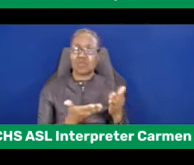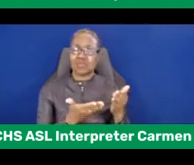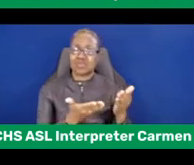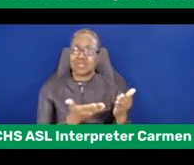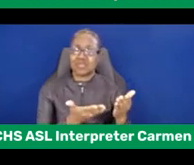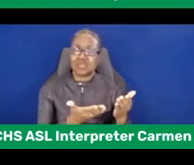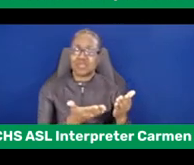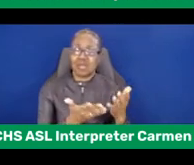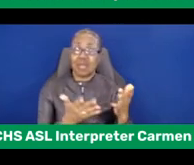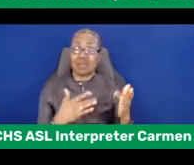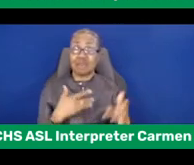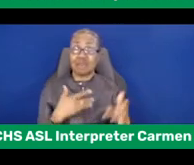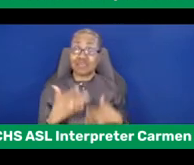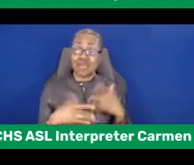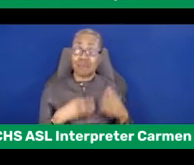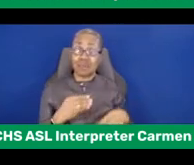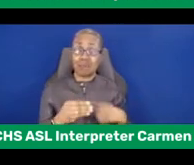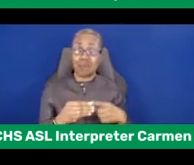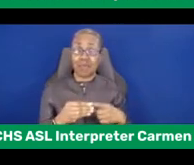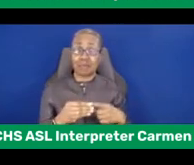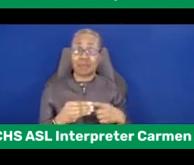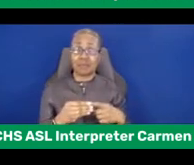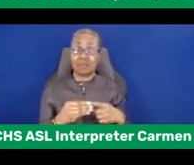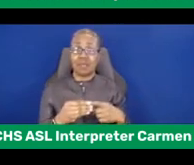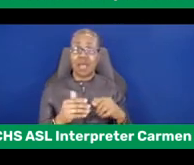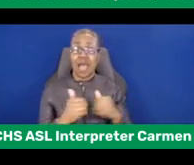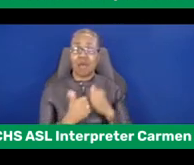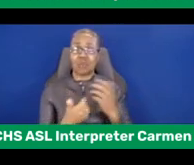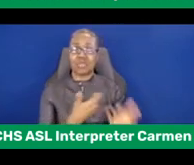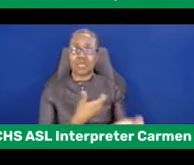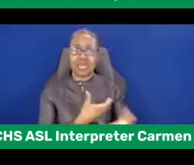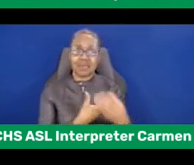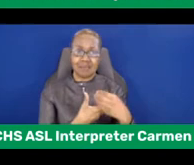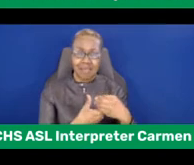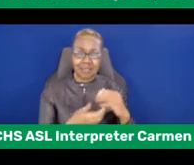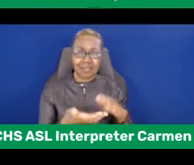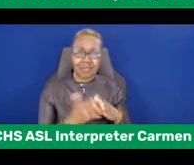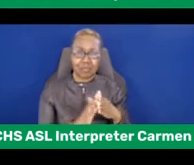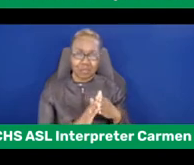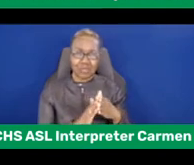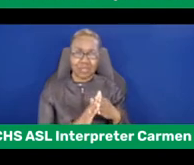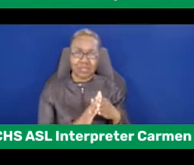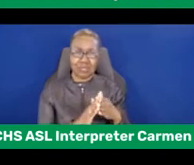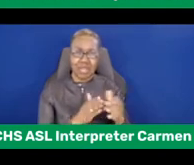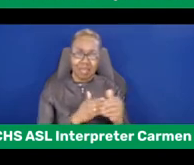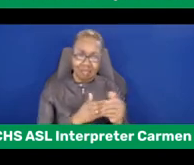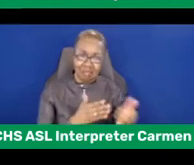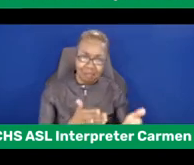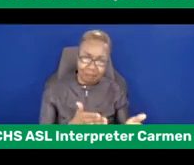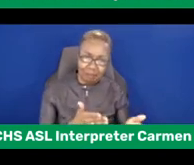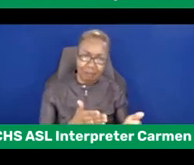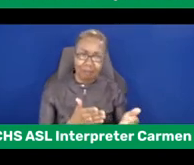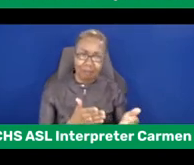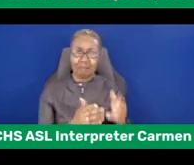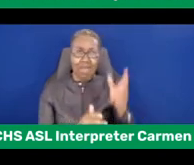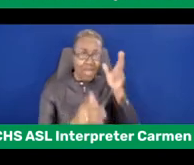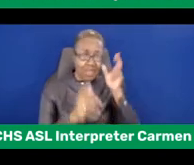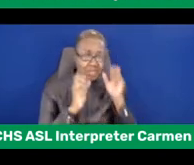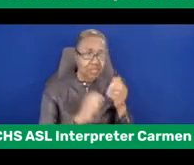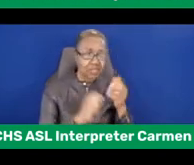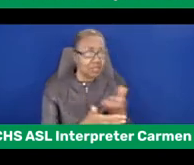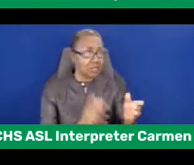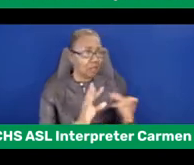lot of excitement about the format of just engaging with community and being in community and listening to everything folks had to